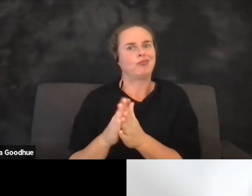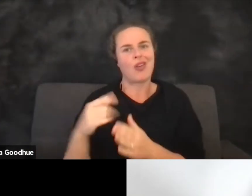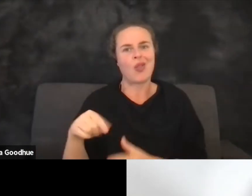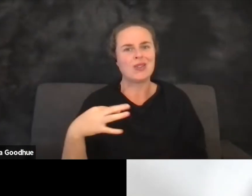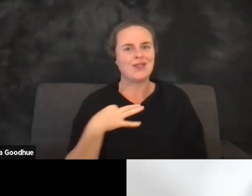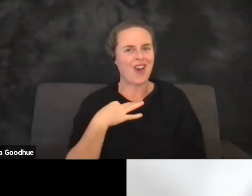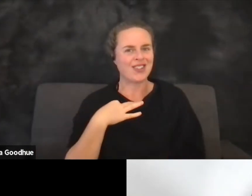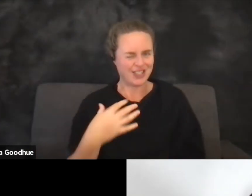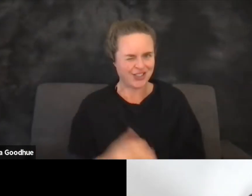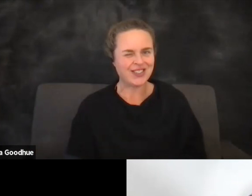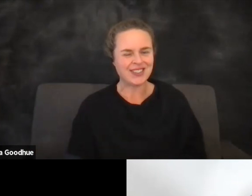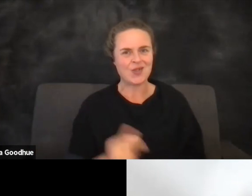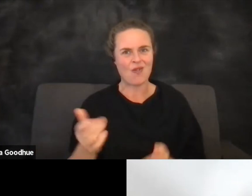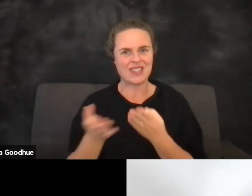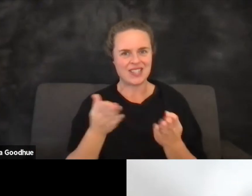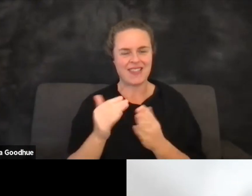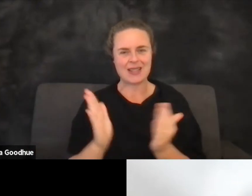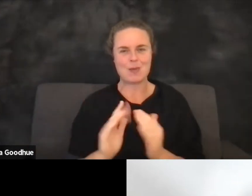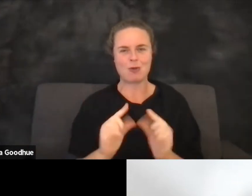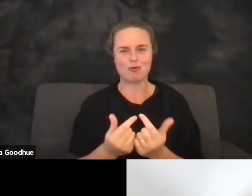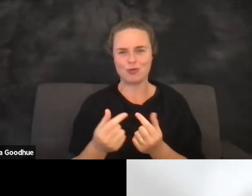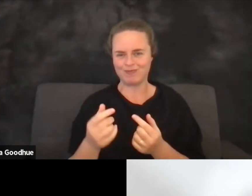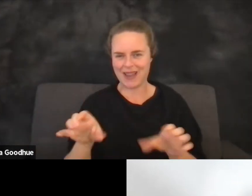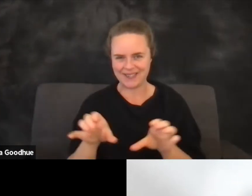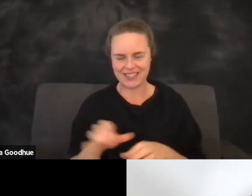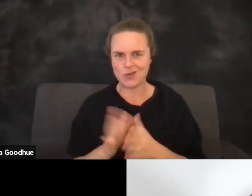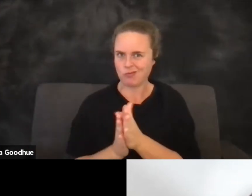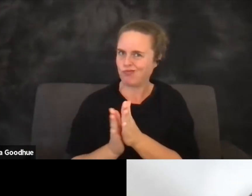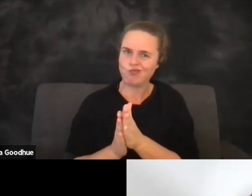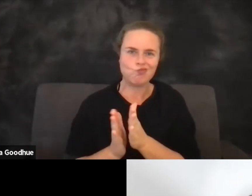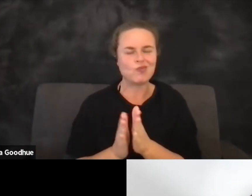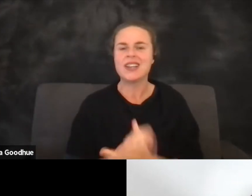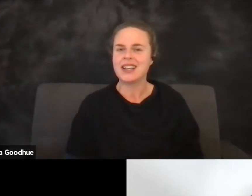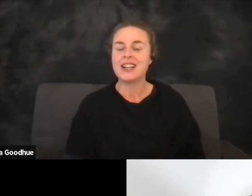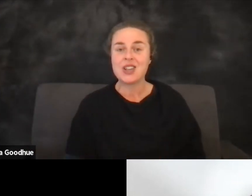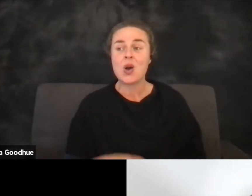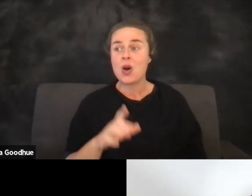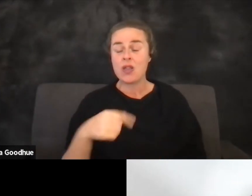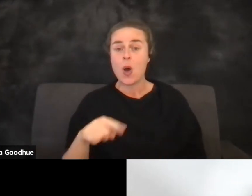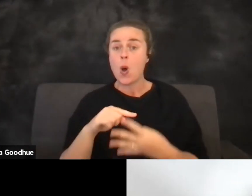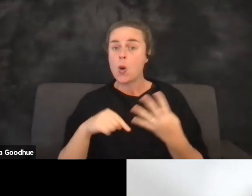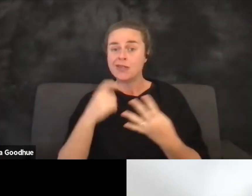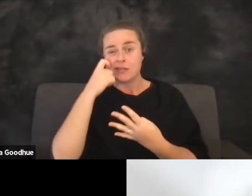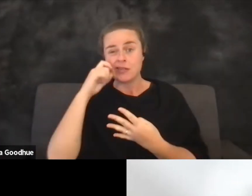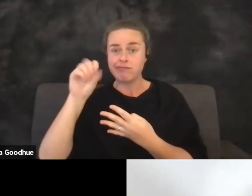activity. Really kudos to you. And I think the questions really did generate some very